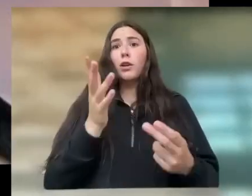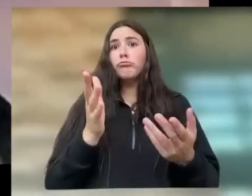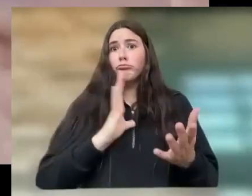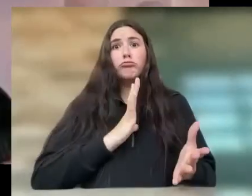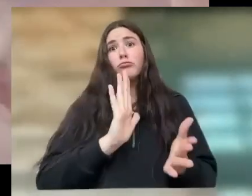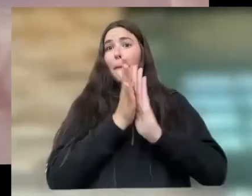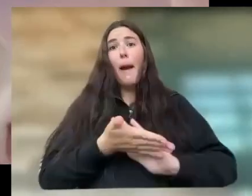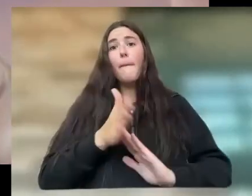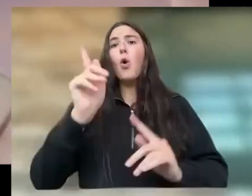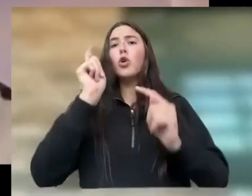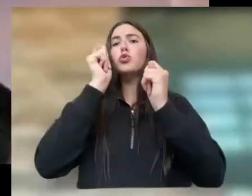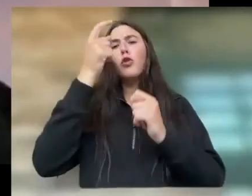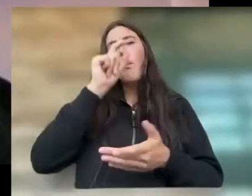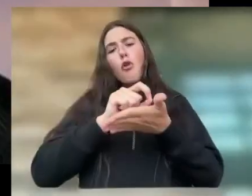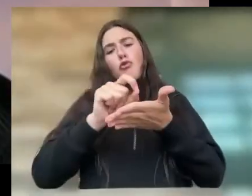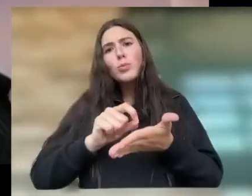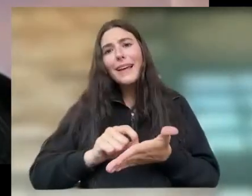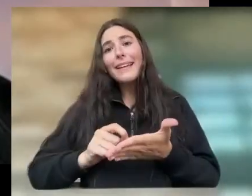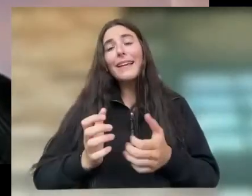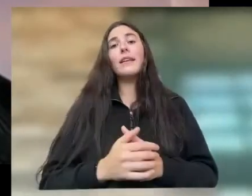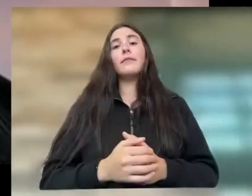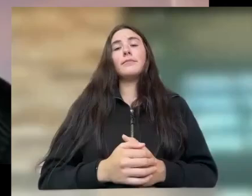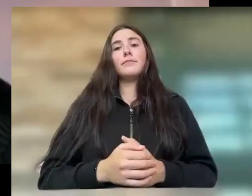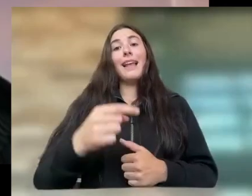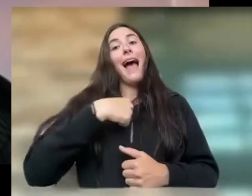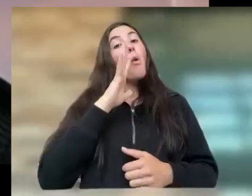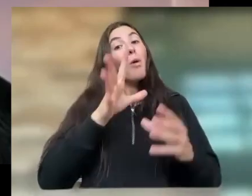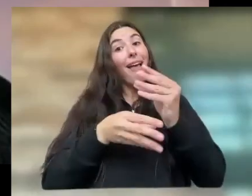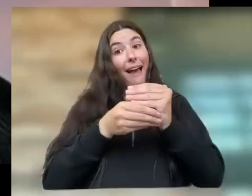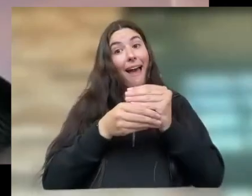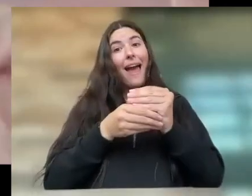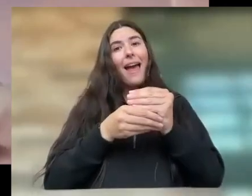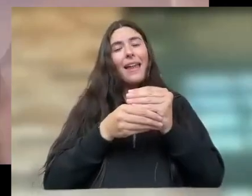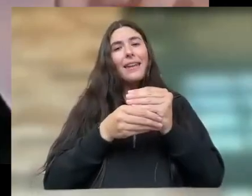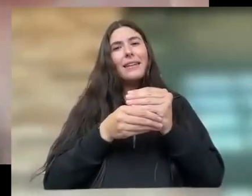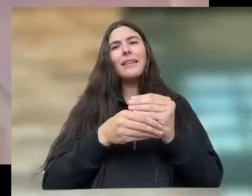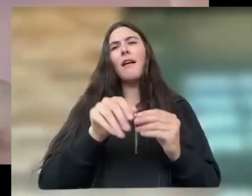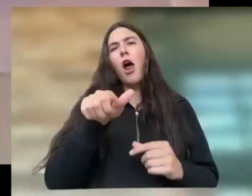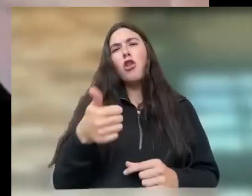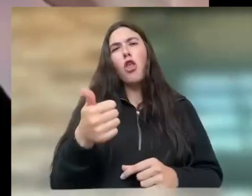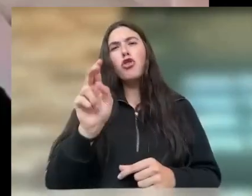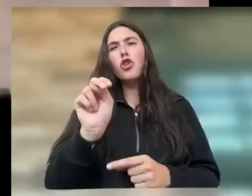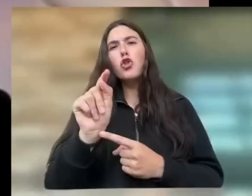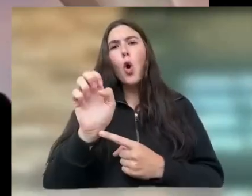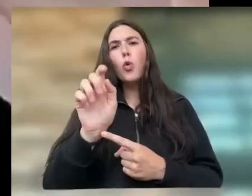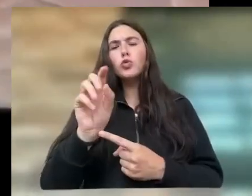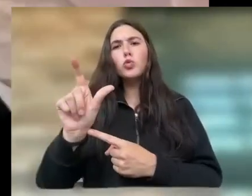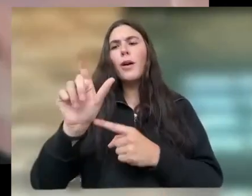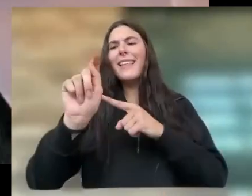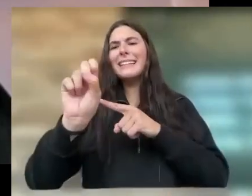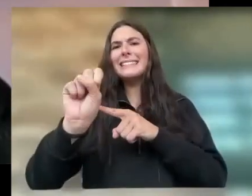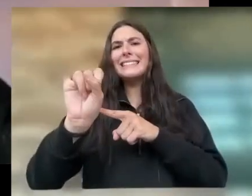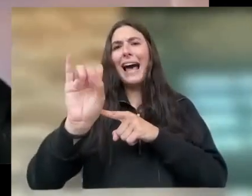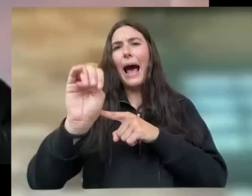for note taking exercises. But I will add to that Simon Note, that tool where I showed you the Mhm.